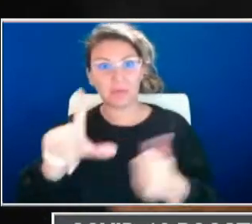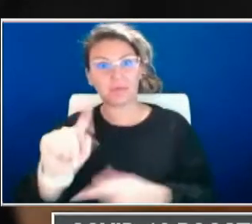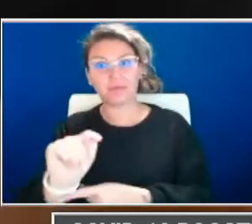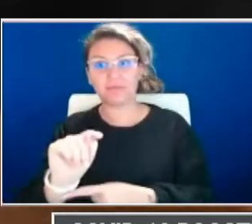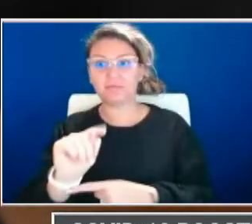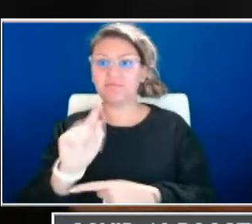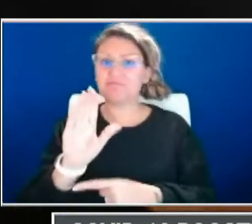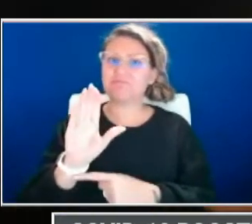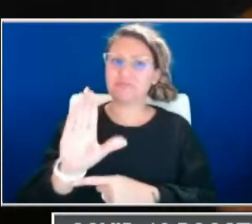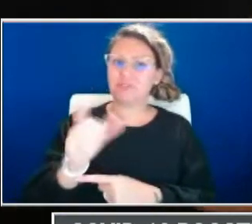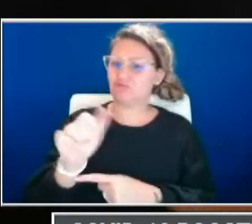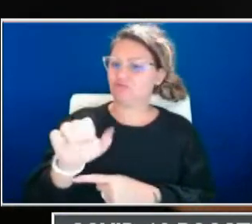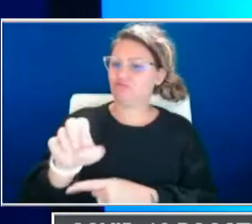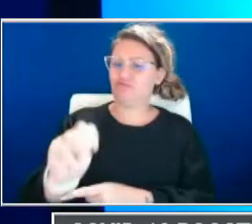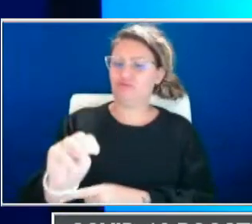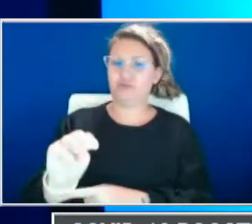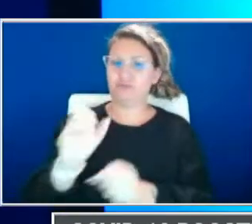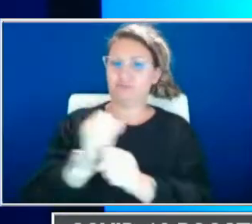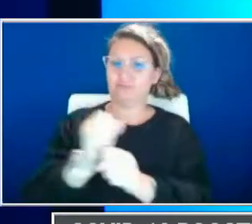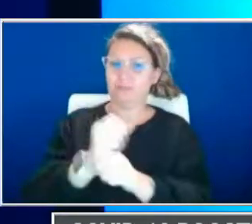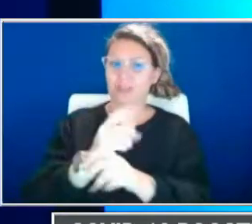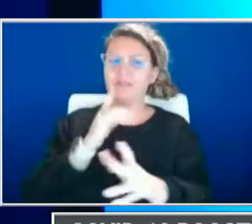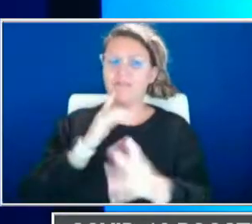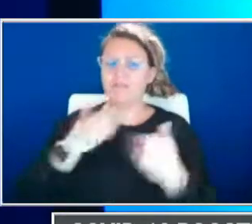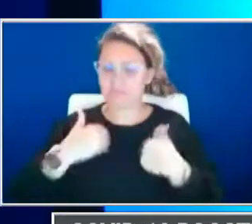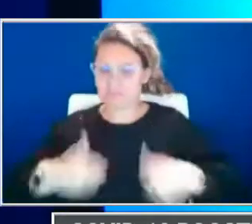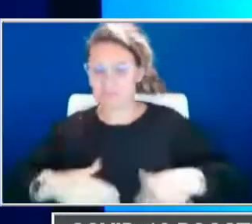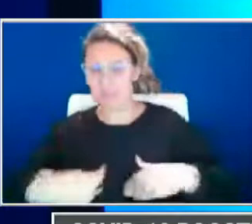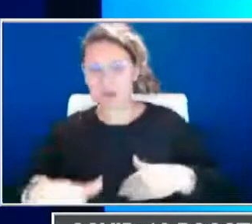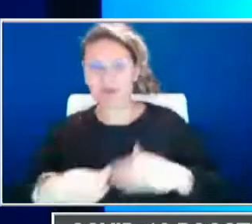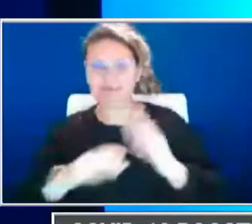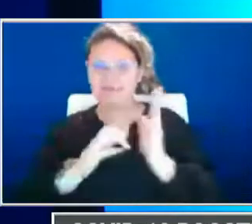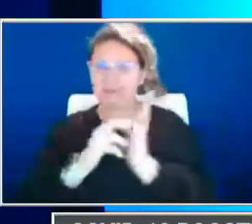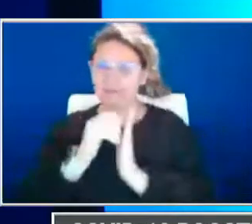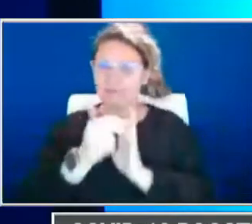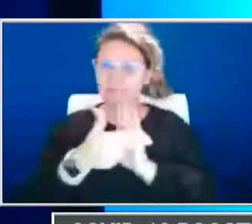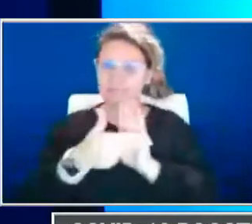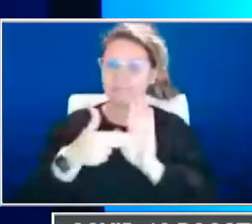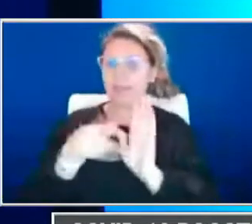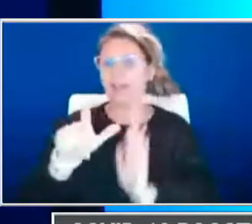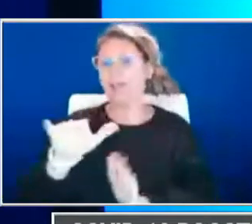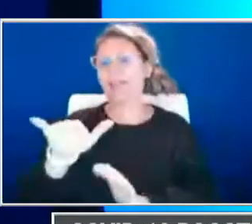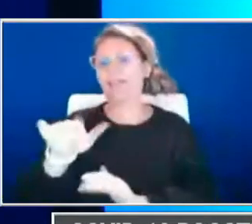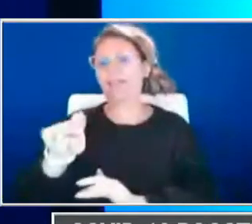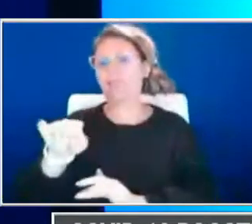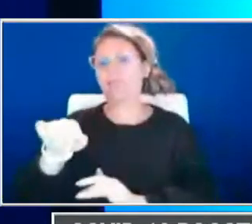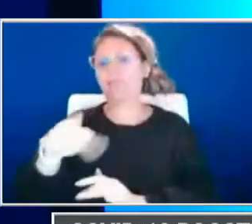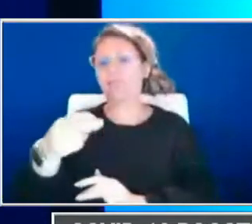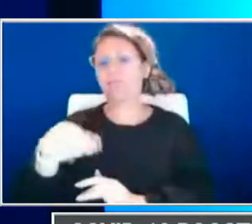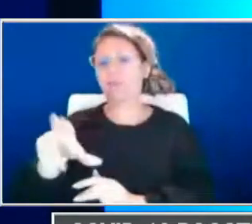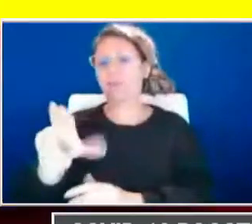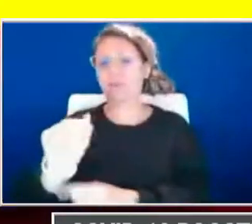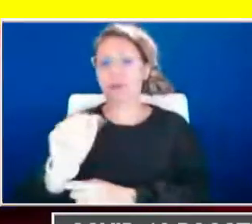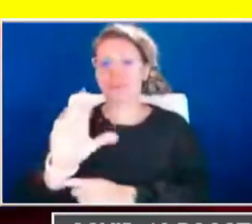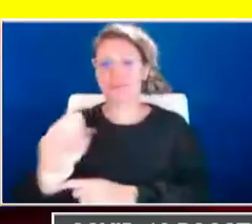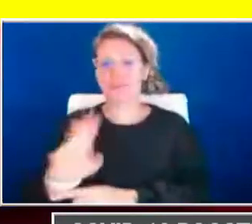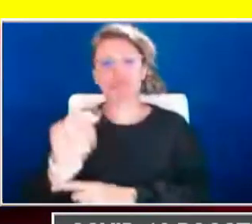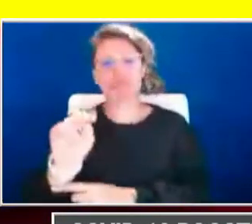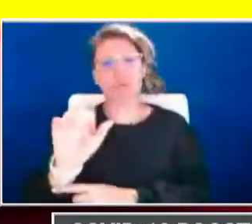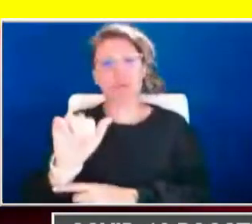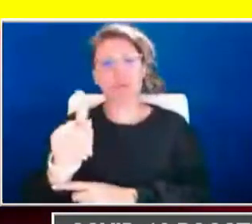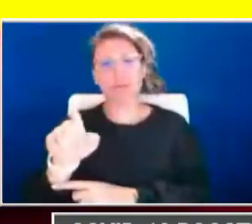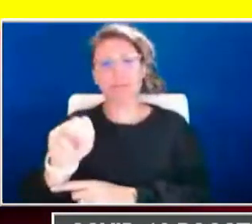under attack by cancer. He was diagnosed with lymphoma. Now his own stem cells help save his life. Plus,